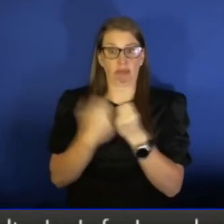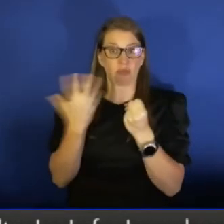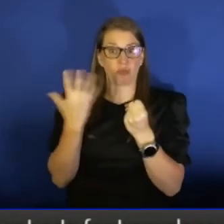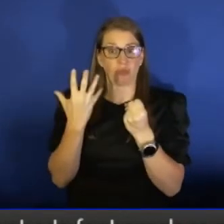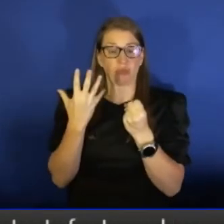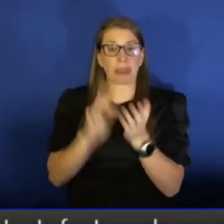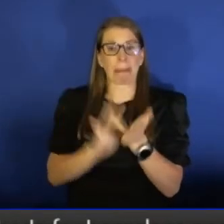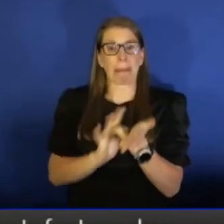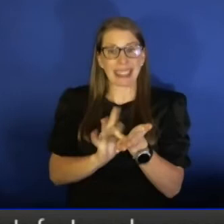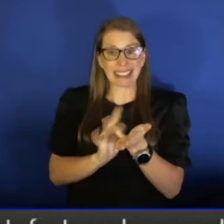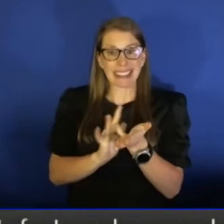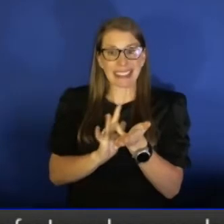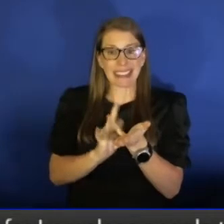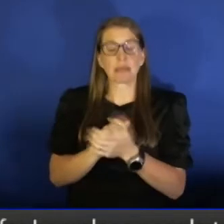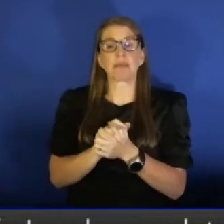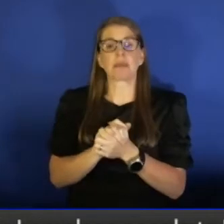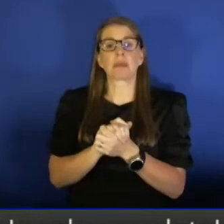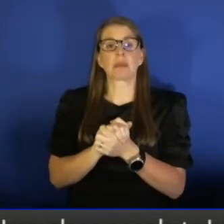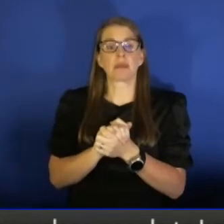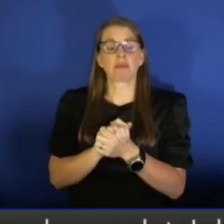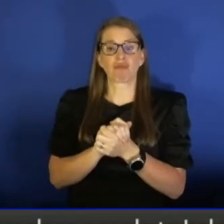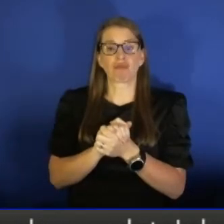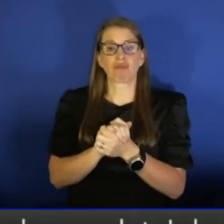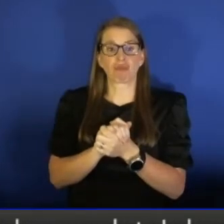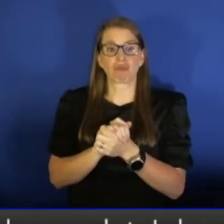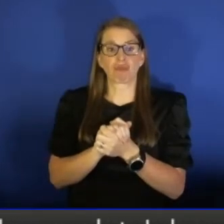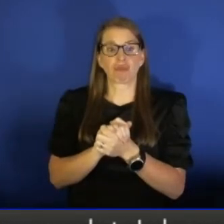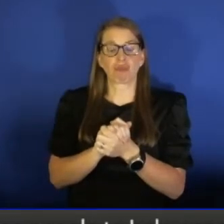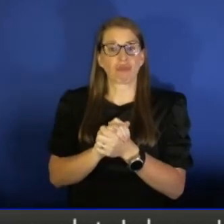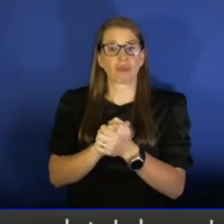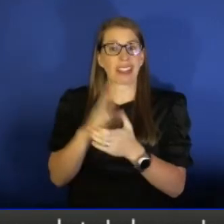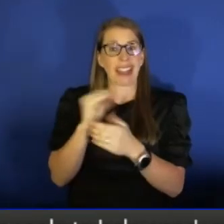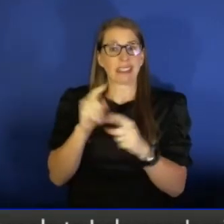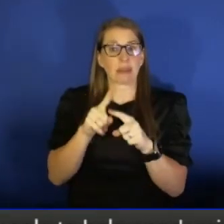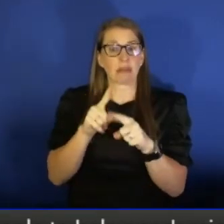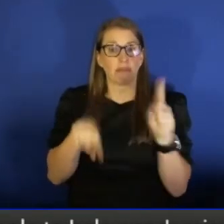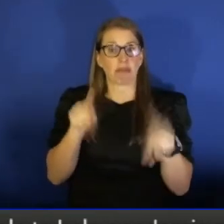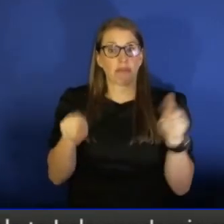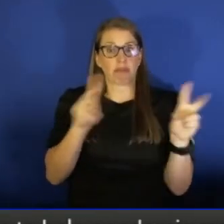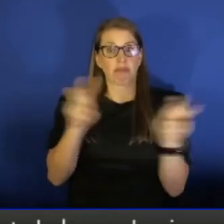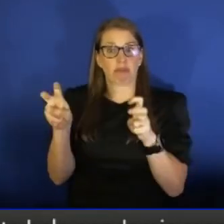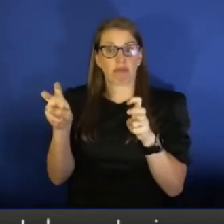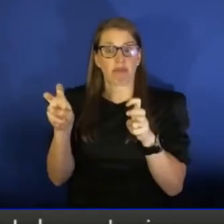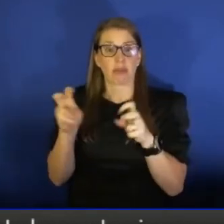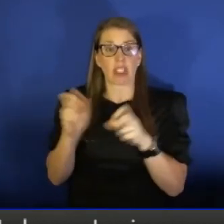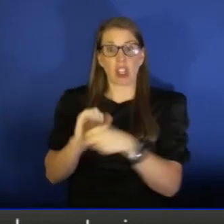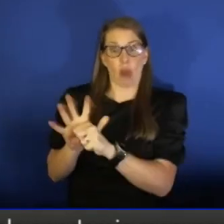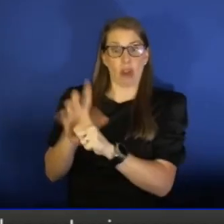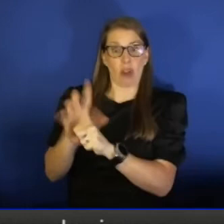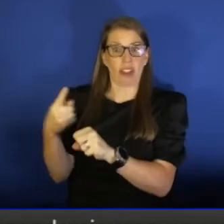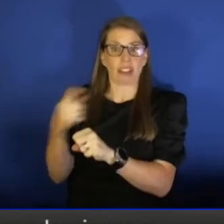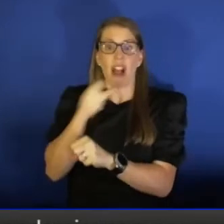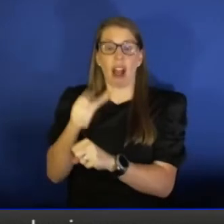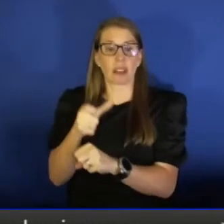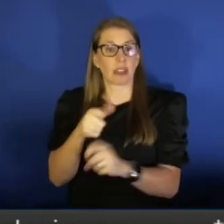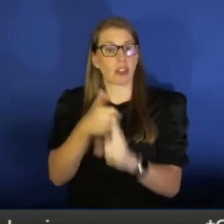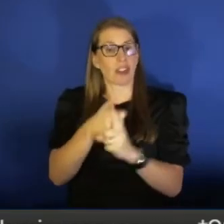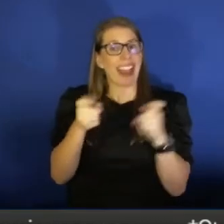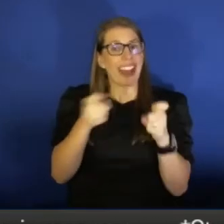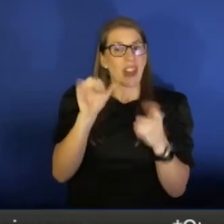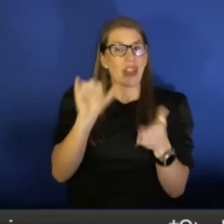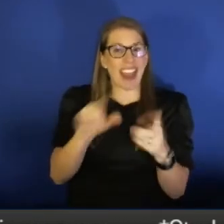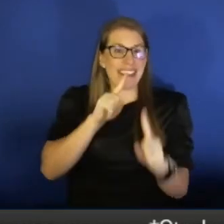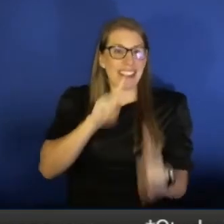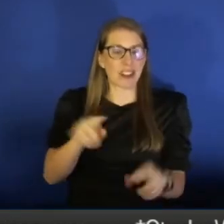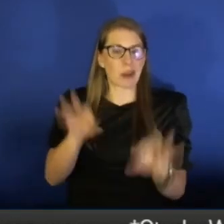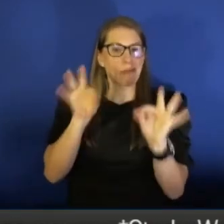medicine in all kinds of topics, not only COVID, but all kinds of topics. You handled that perfectly. Okay, so